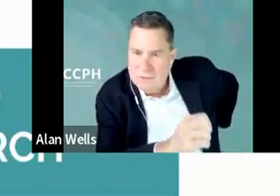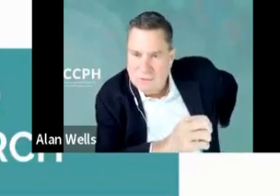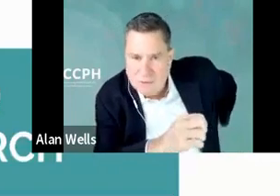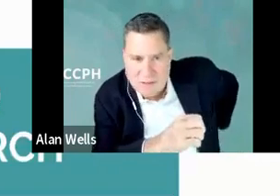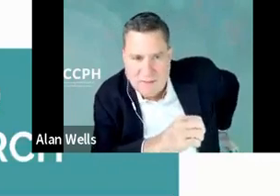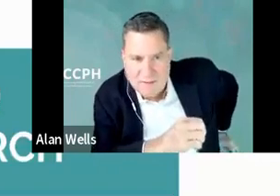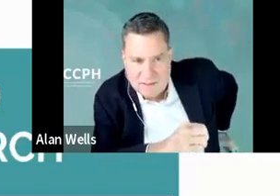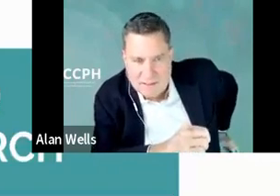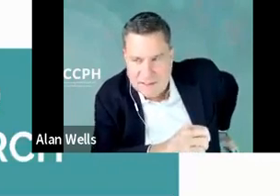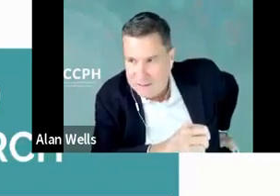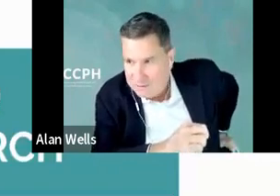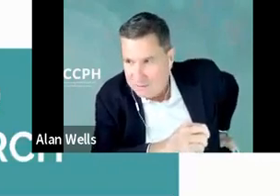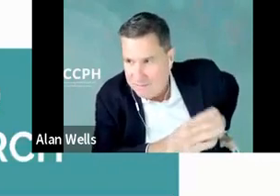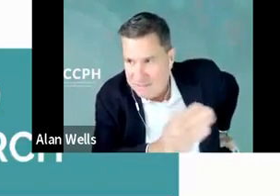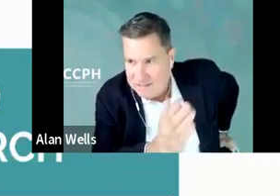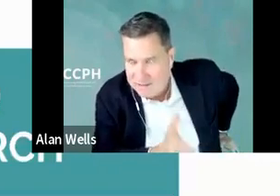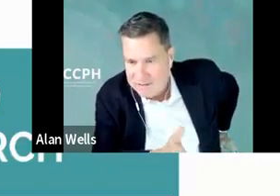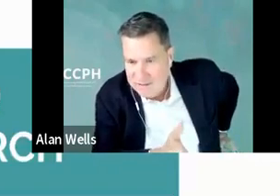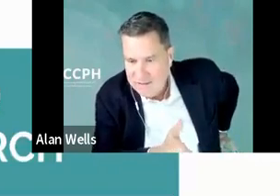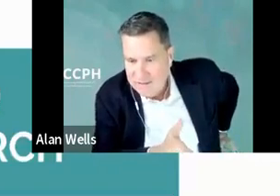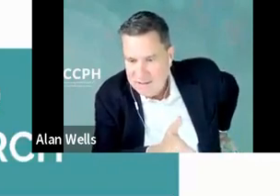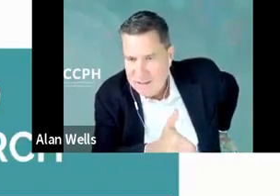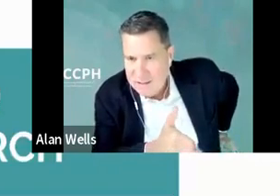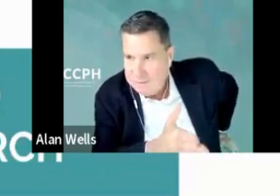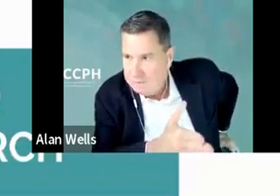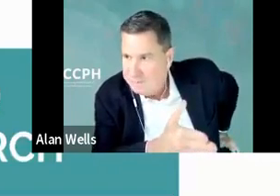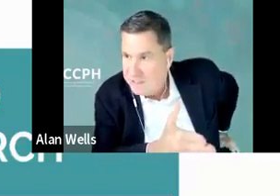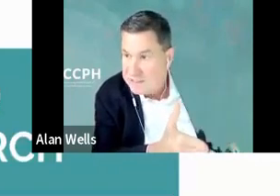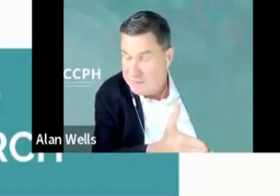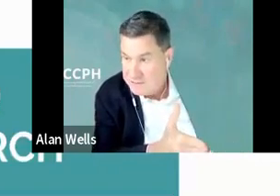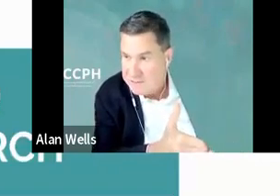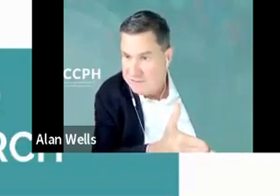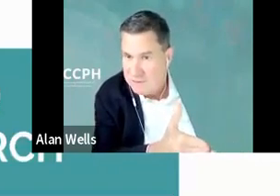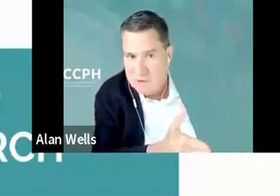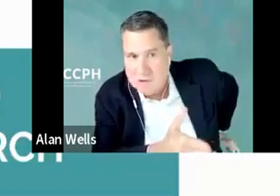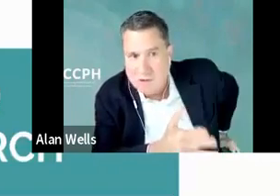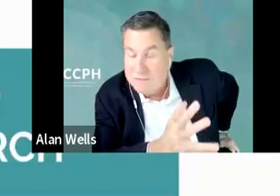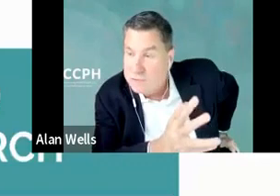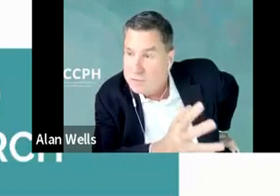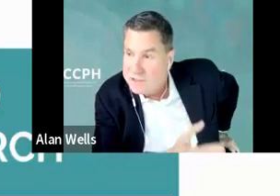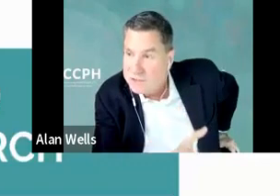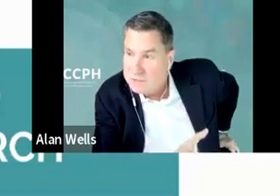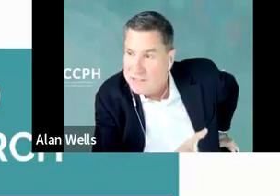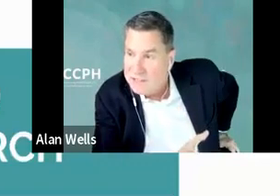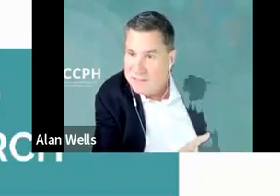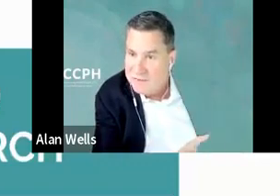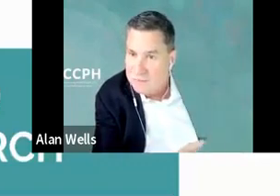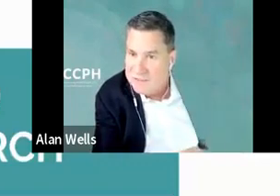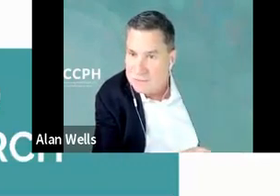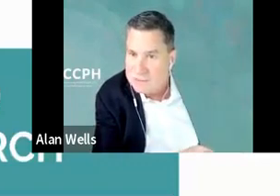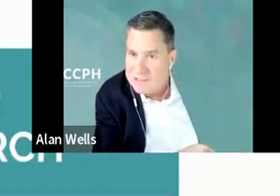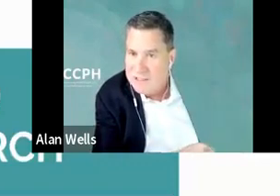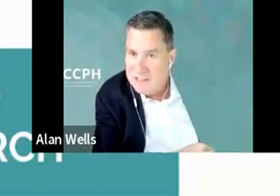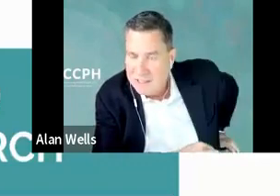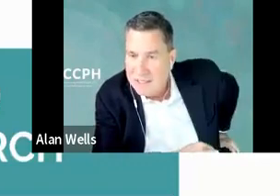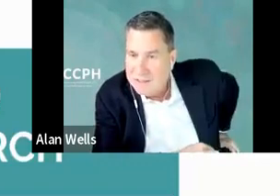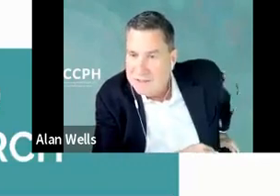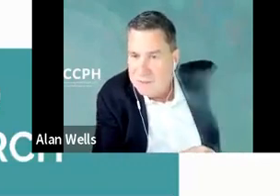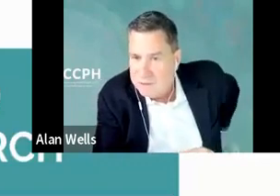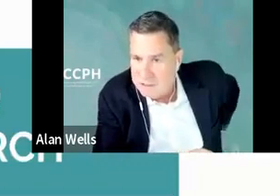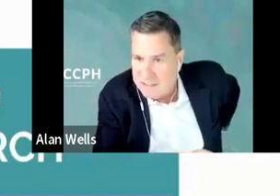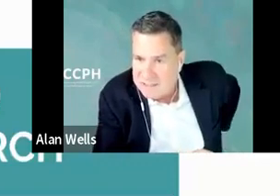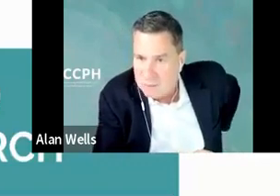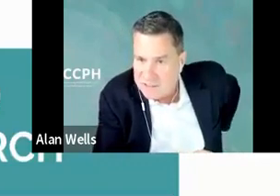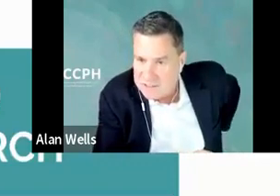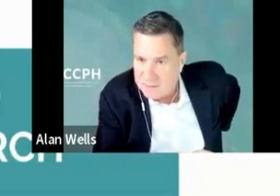One good way to talk about this is the basic juxtaposition, if you will, of traditional scientific research